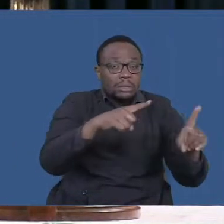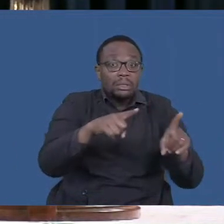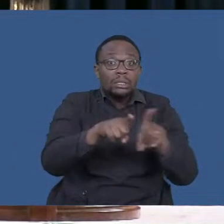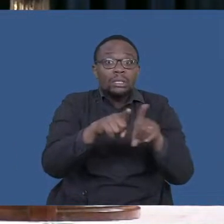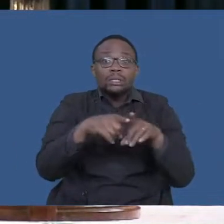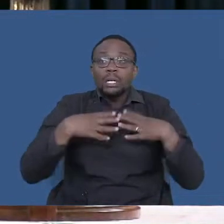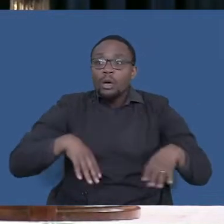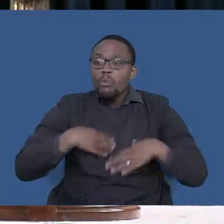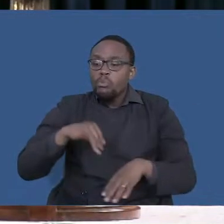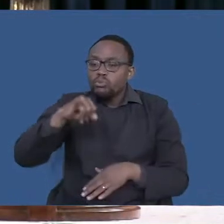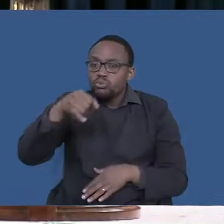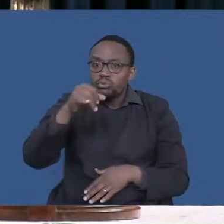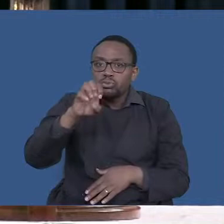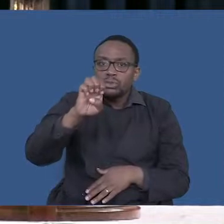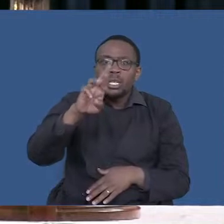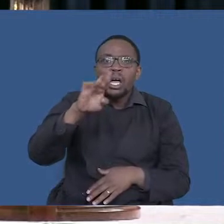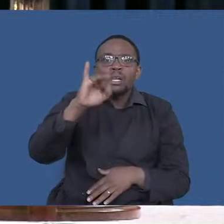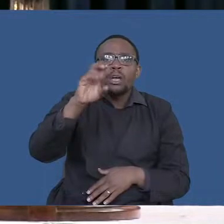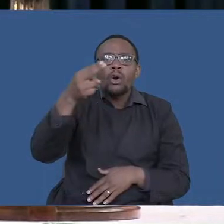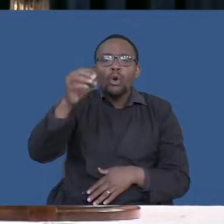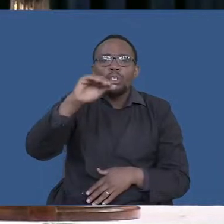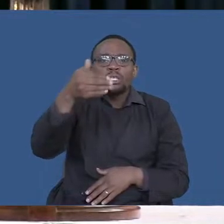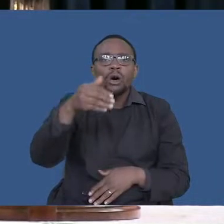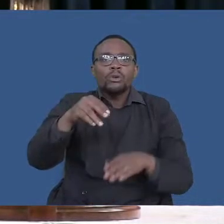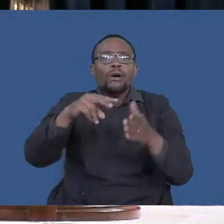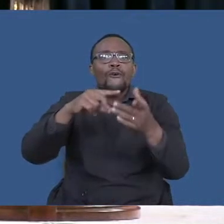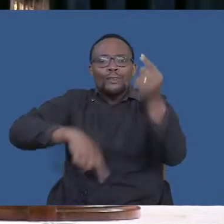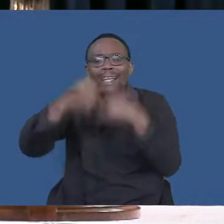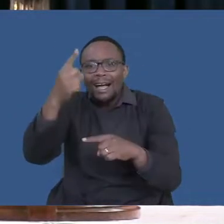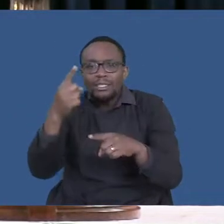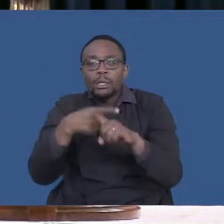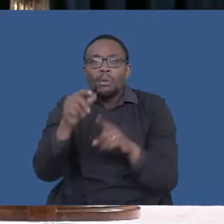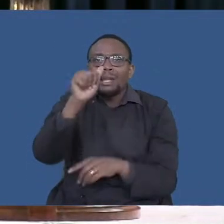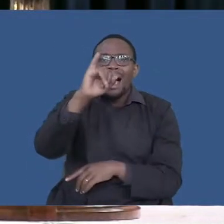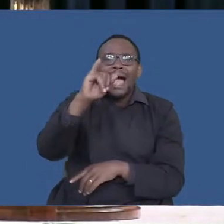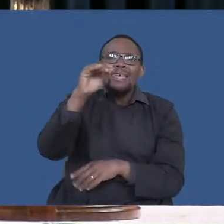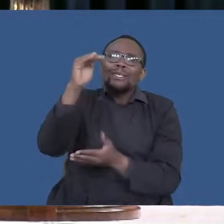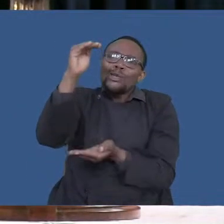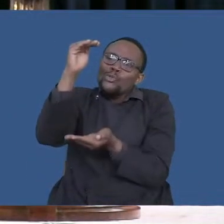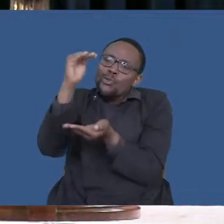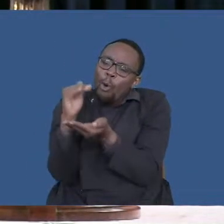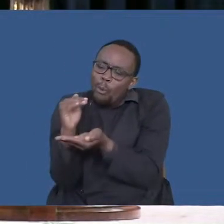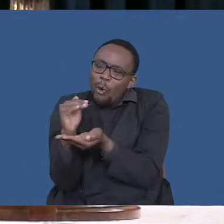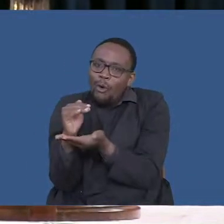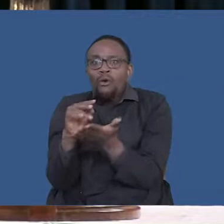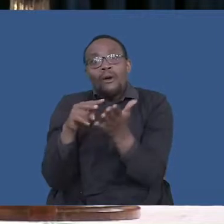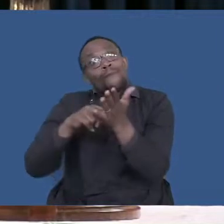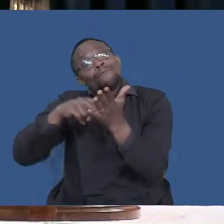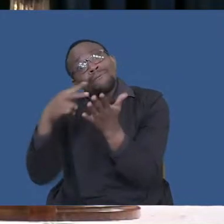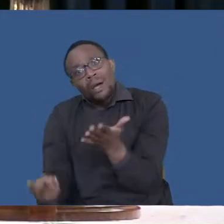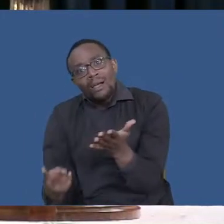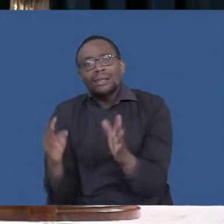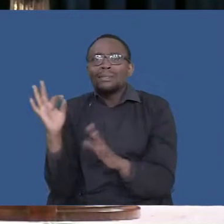Jericho and they conquered Jericho sweatless. They came back to Ai that had lesser number than Jericho, and these